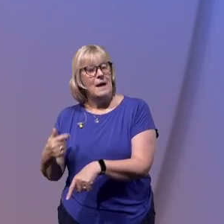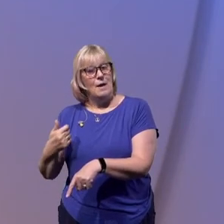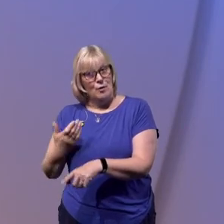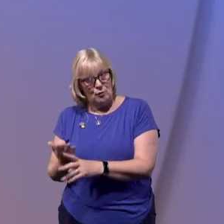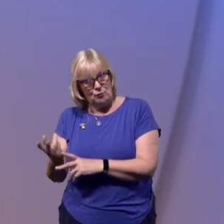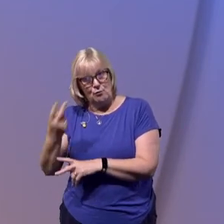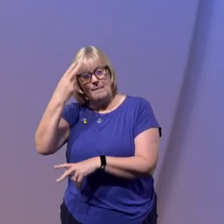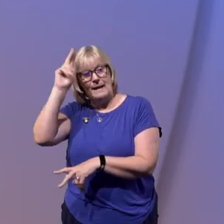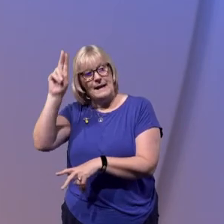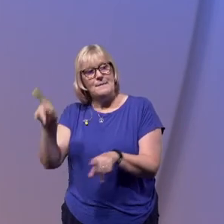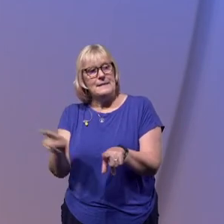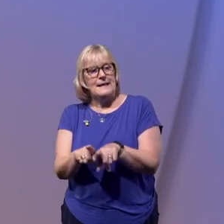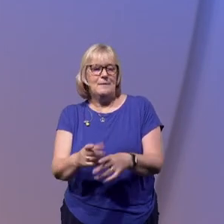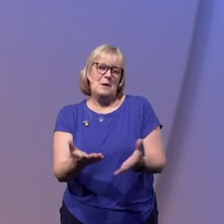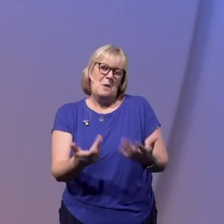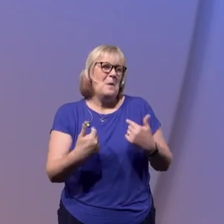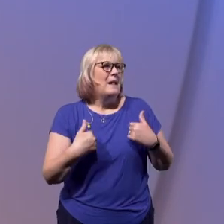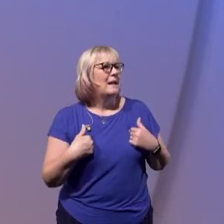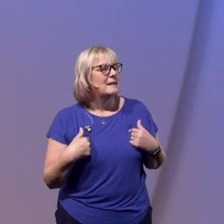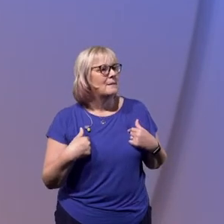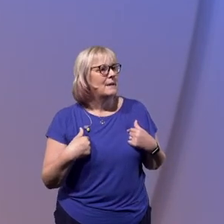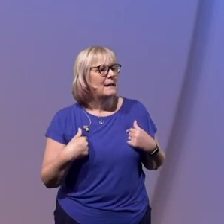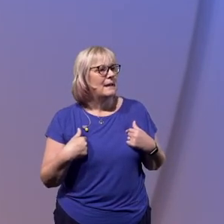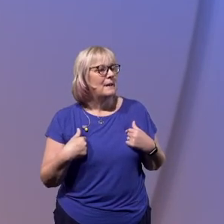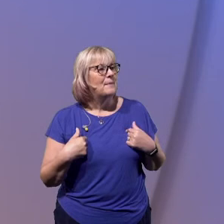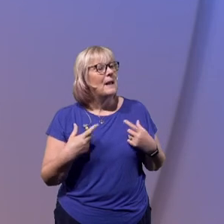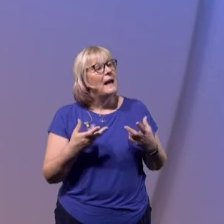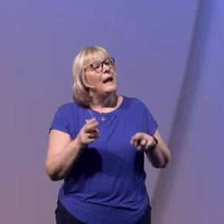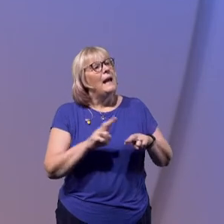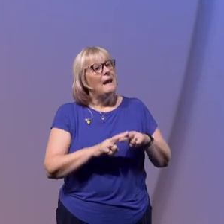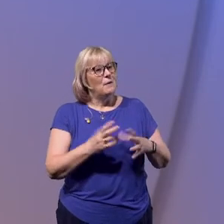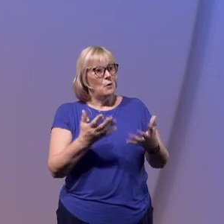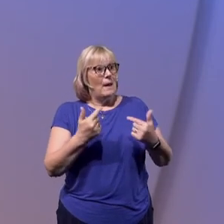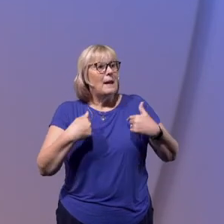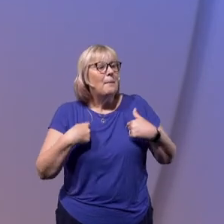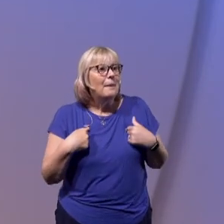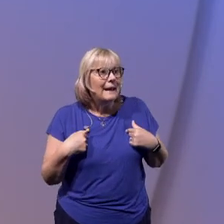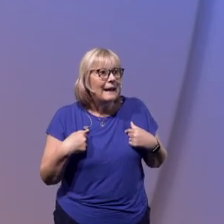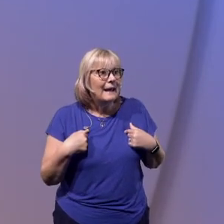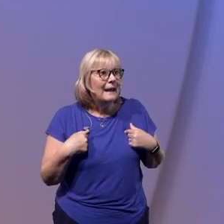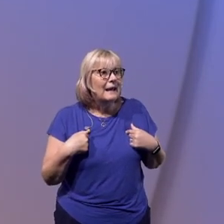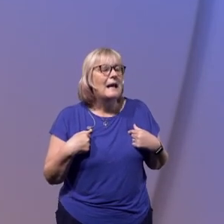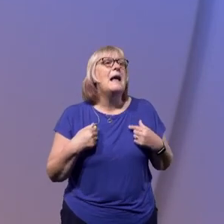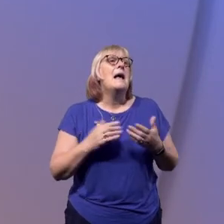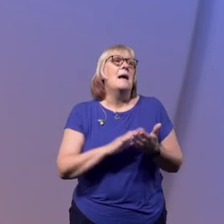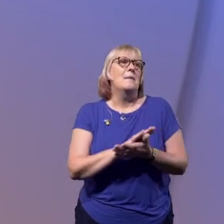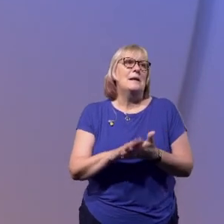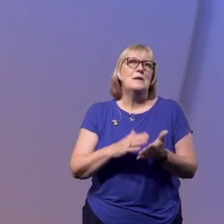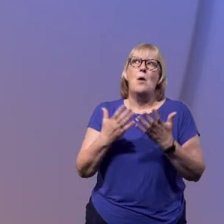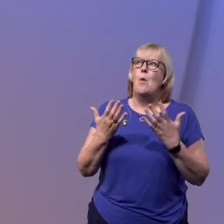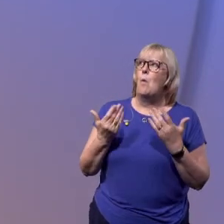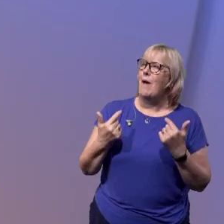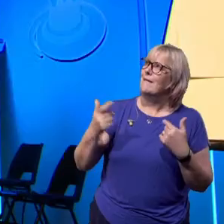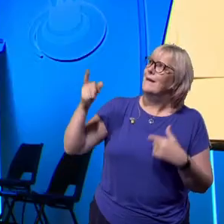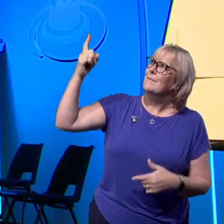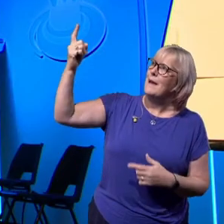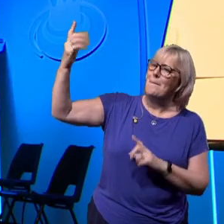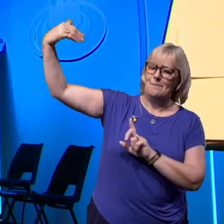name welcomes me, and whoever welcomes me does not welcome me, but the one who sent